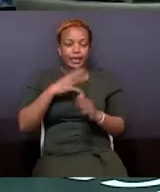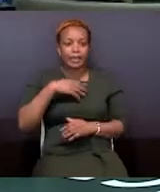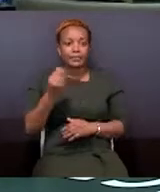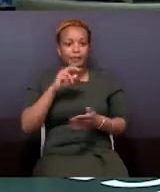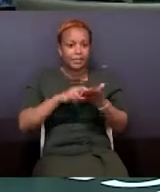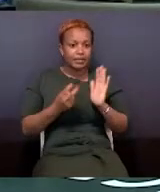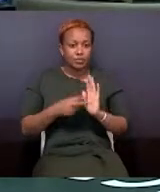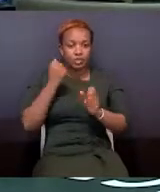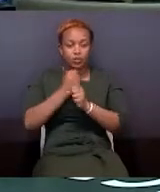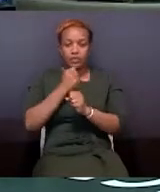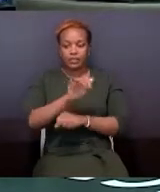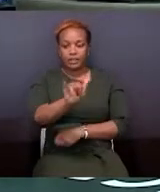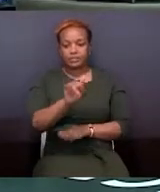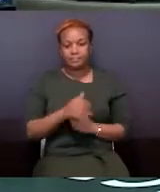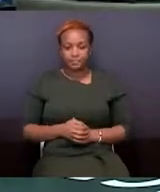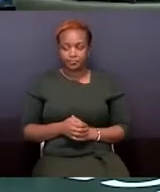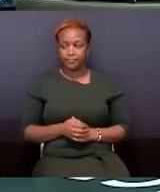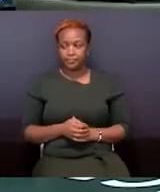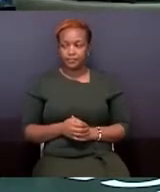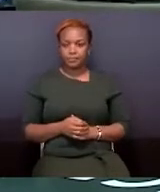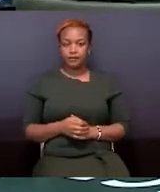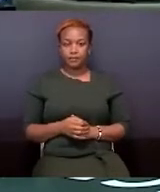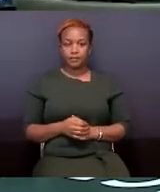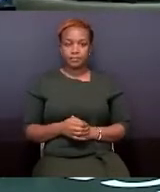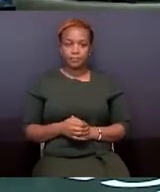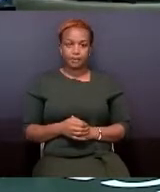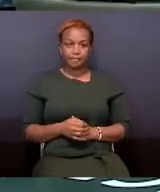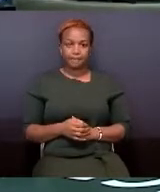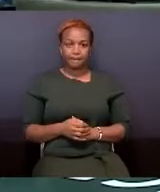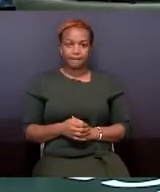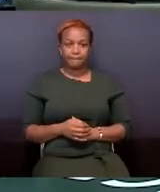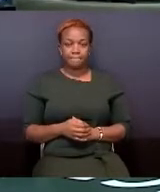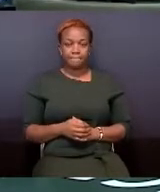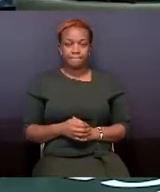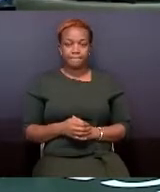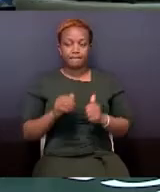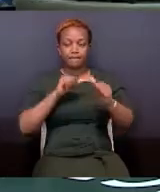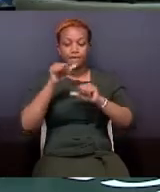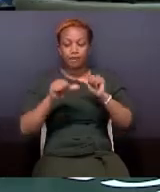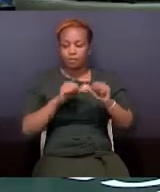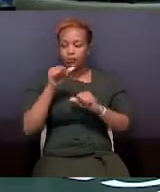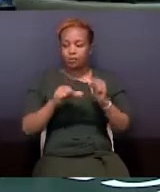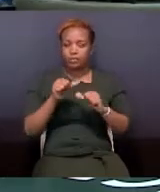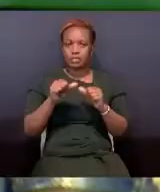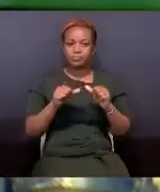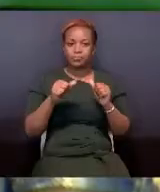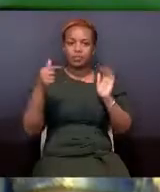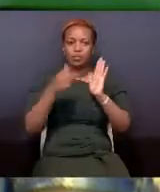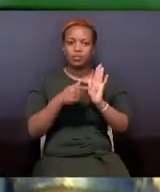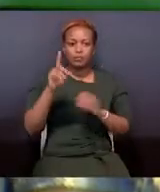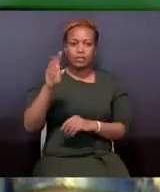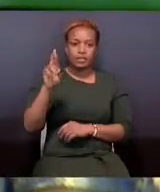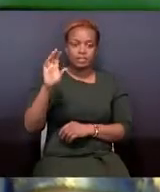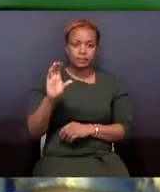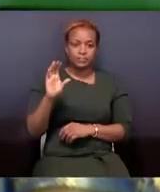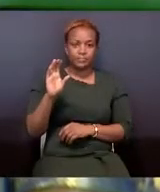be able to do that. So the point of DRC, what was it? It was just that